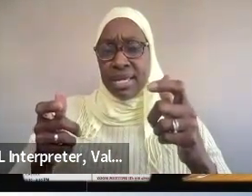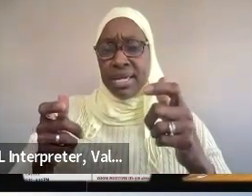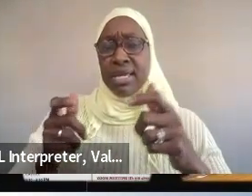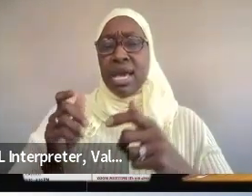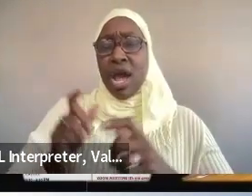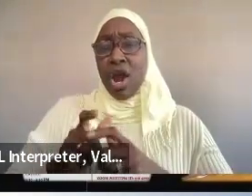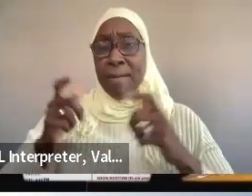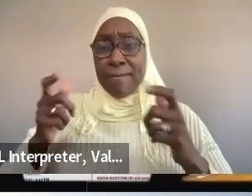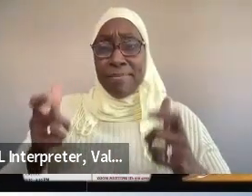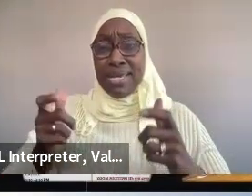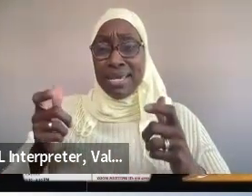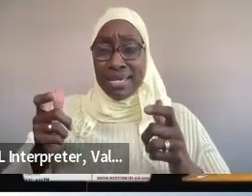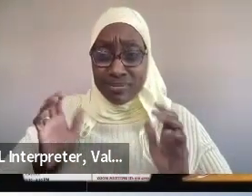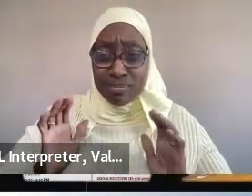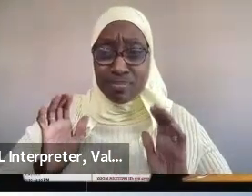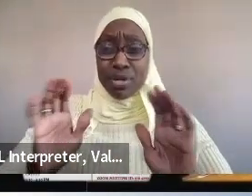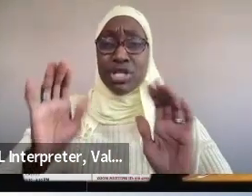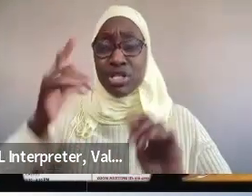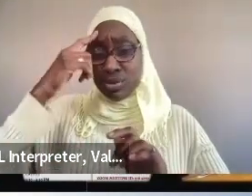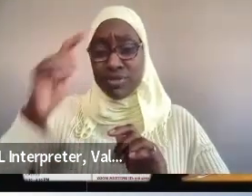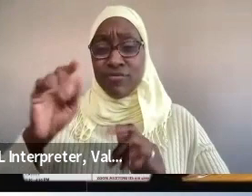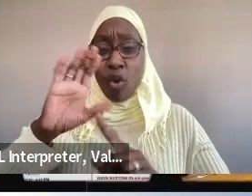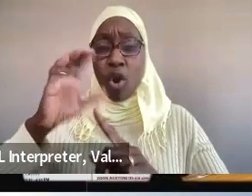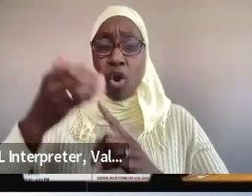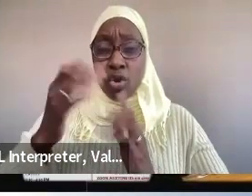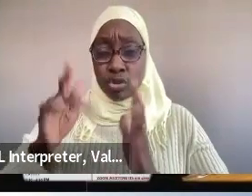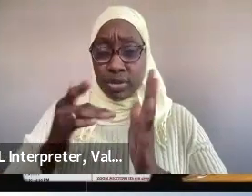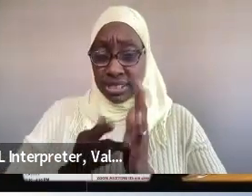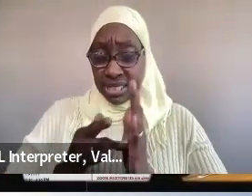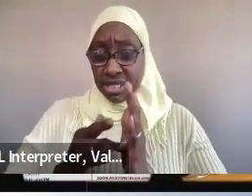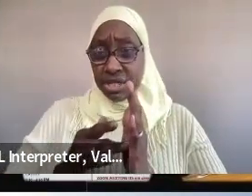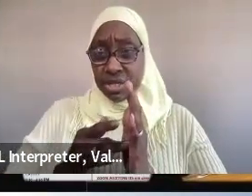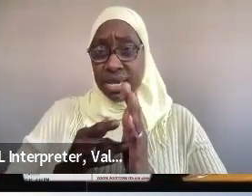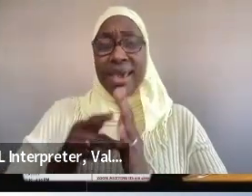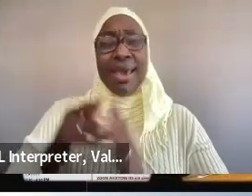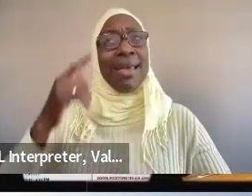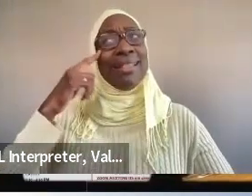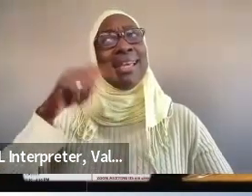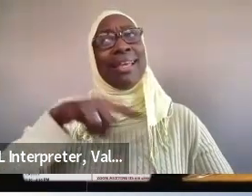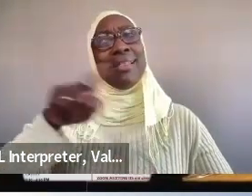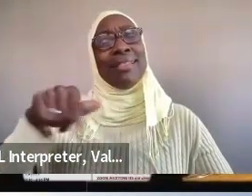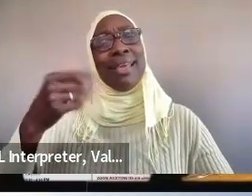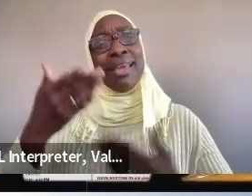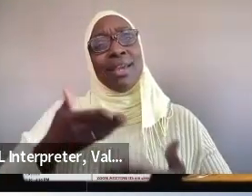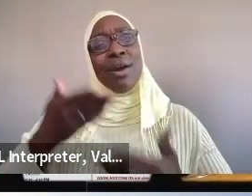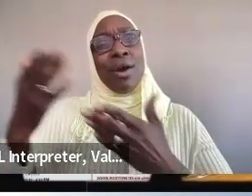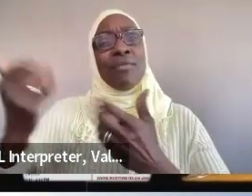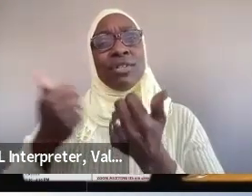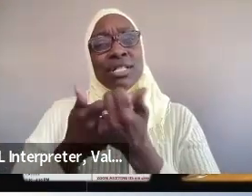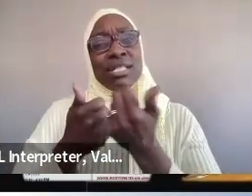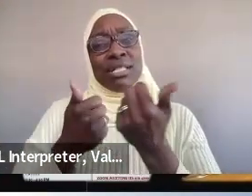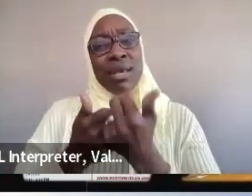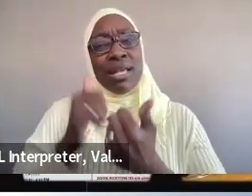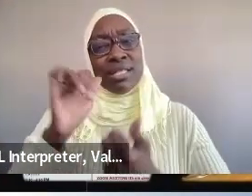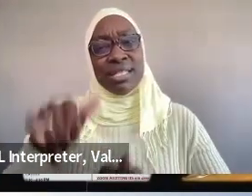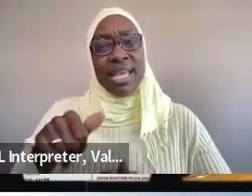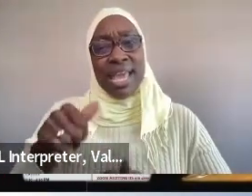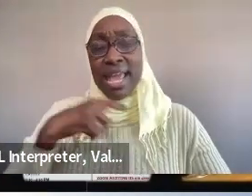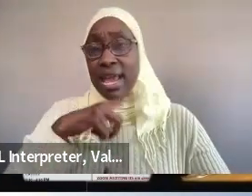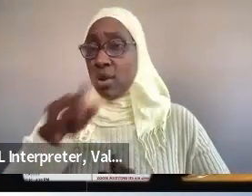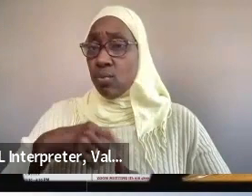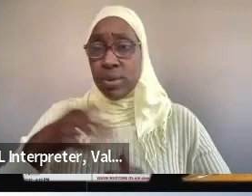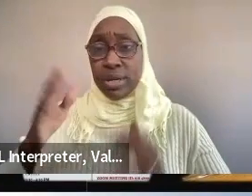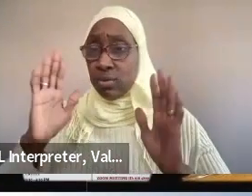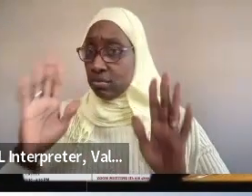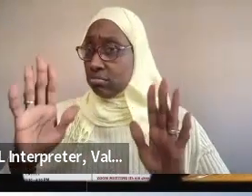but I think they had offered to kind of sponsor that, and we were very firm that we want